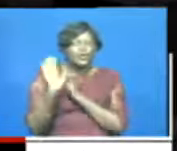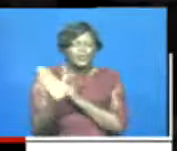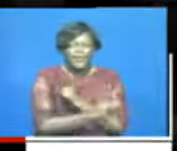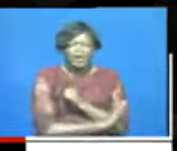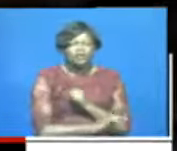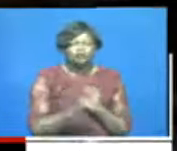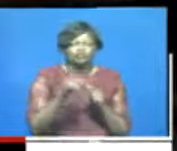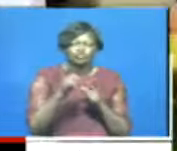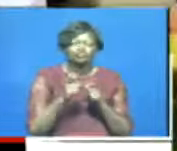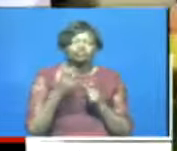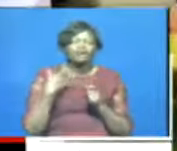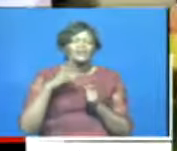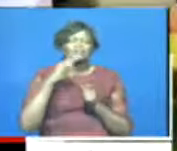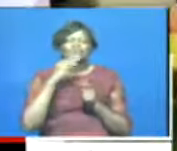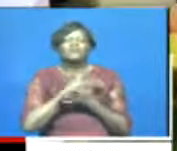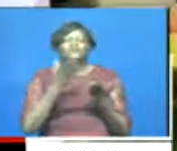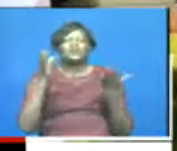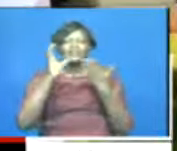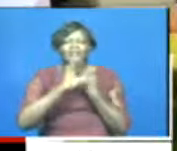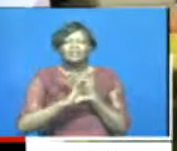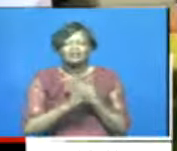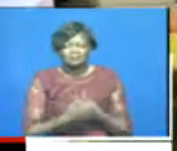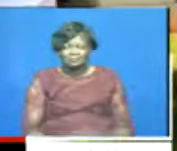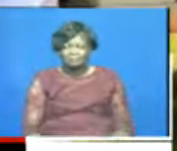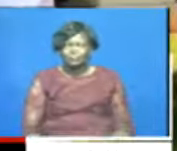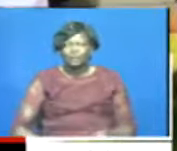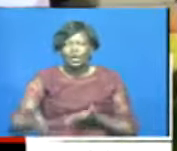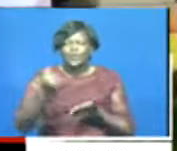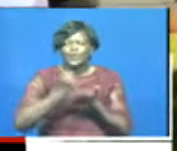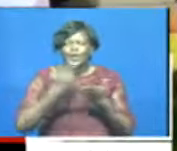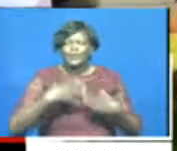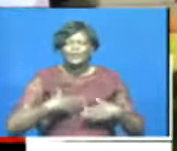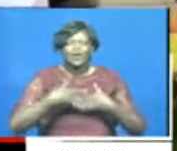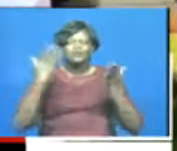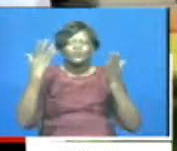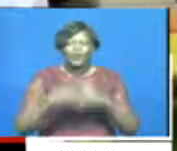hate speech across the country. Tuna employ watu kila mahali.